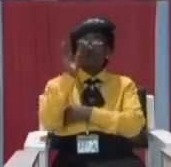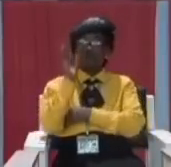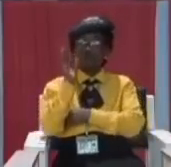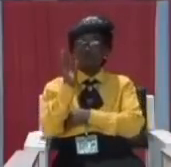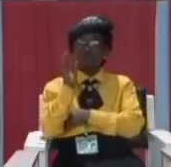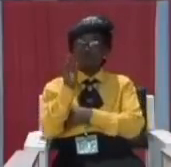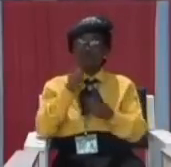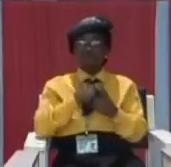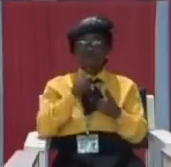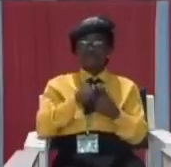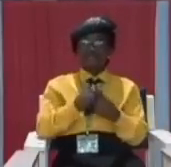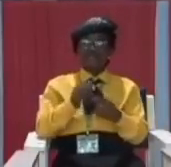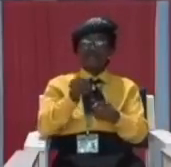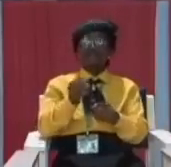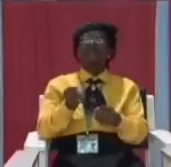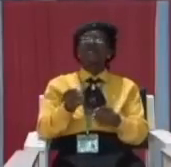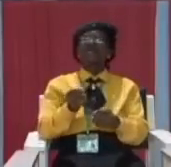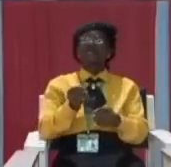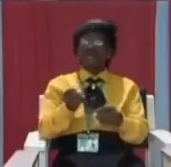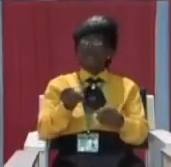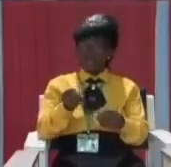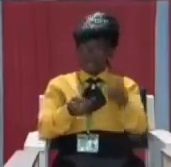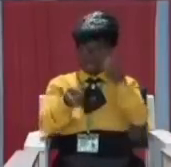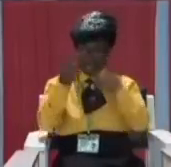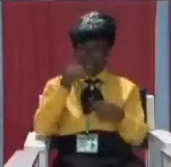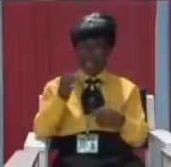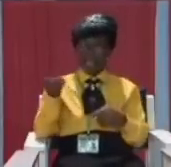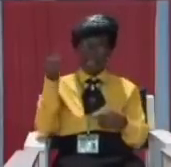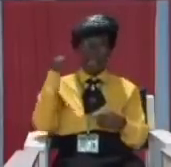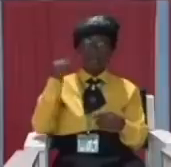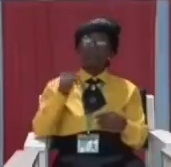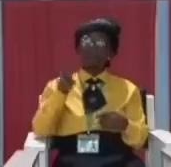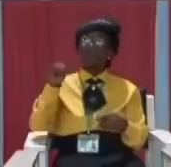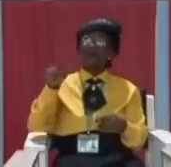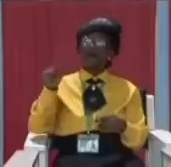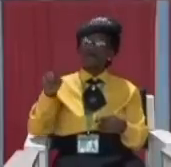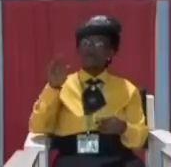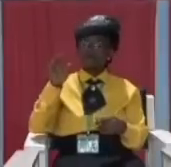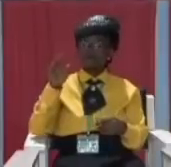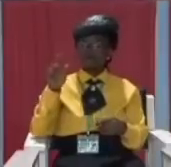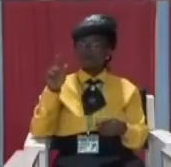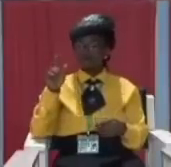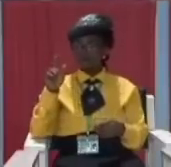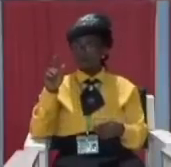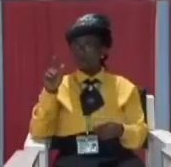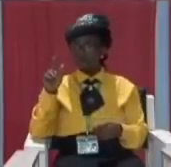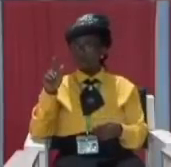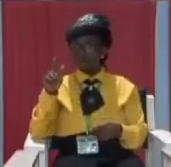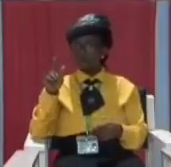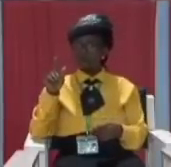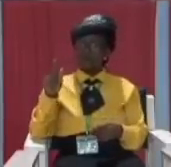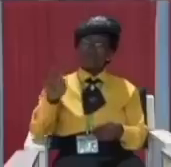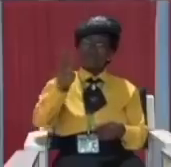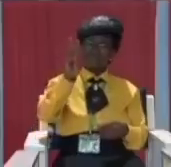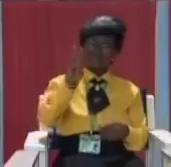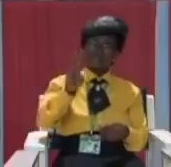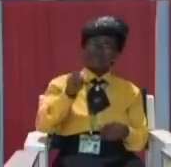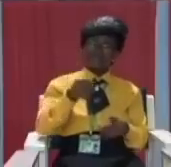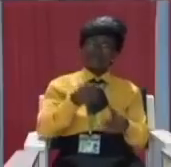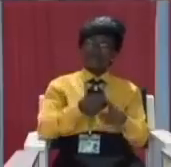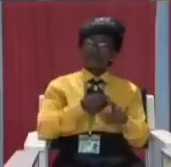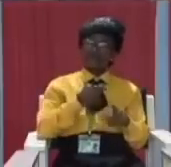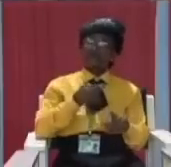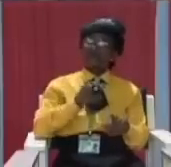But then came Matthew 26 from verse 69 to 75. Matthew 26 from verse 69